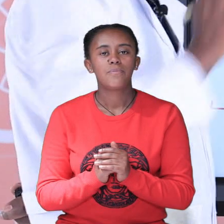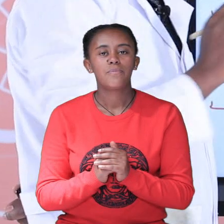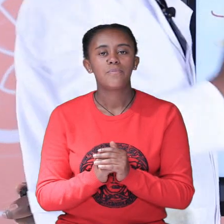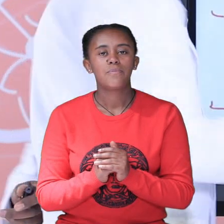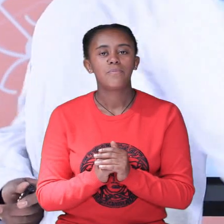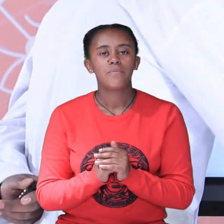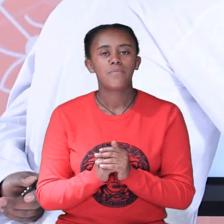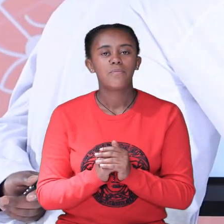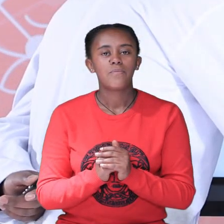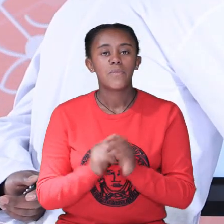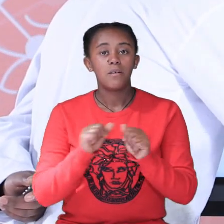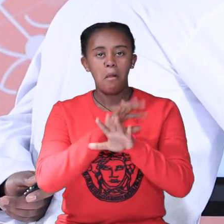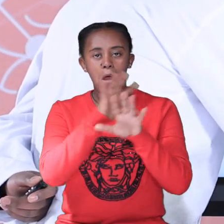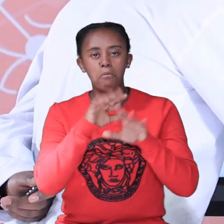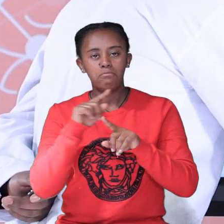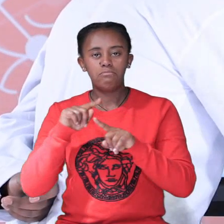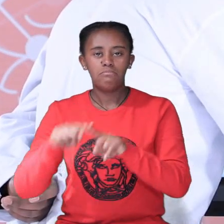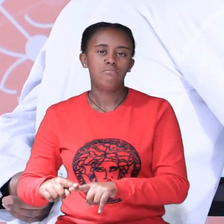the lights,